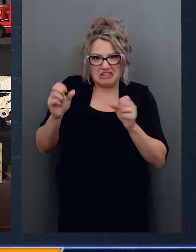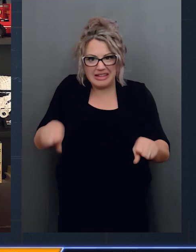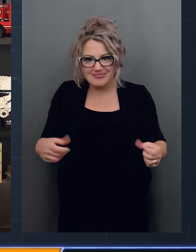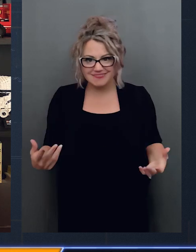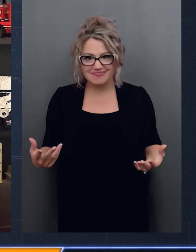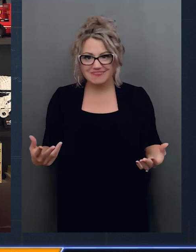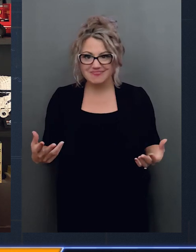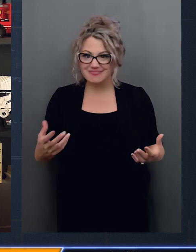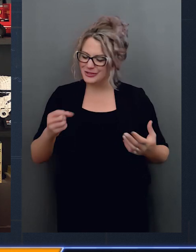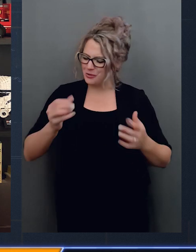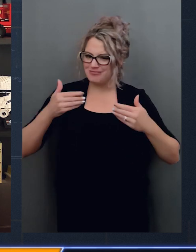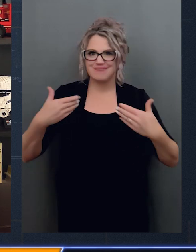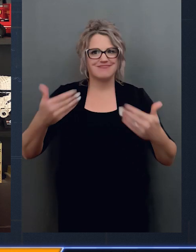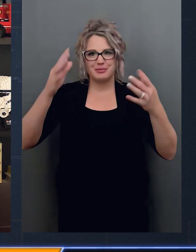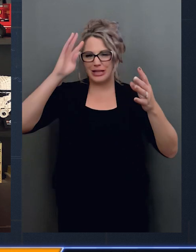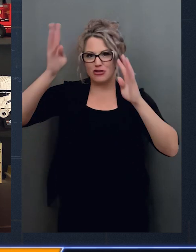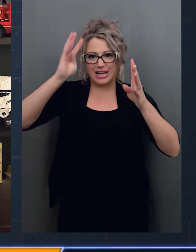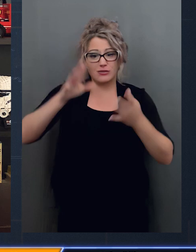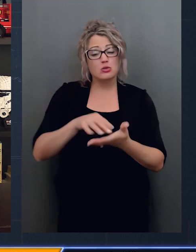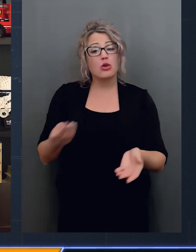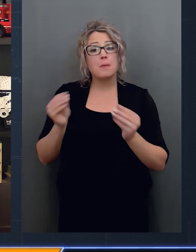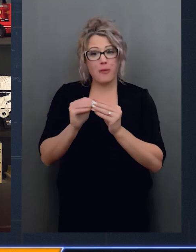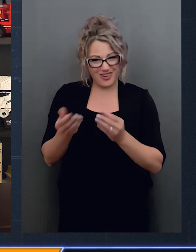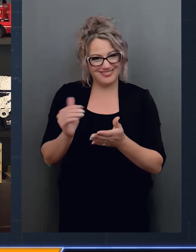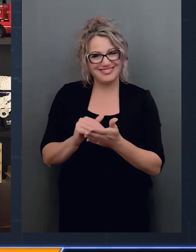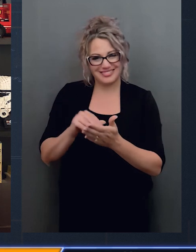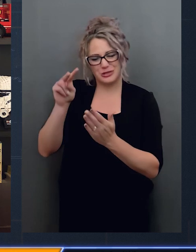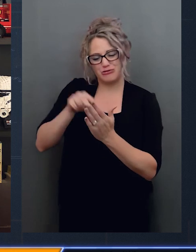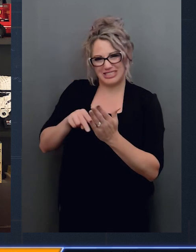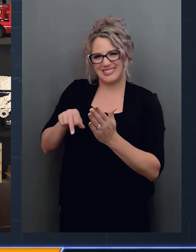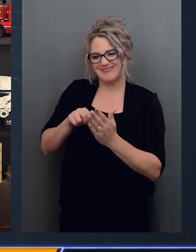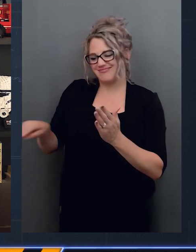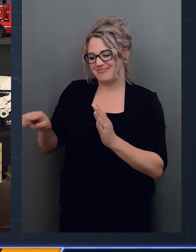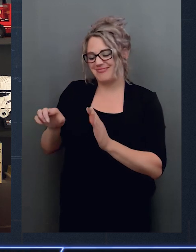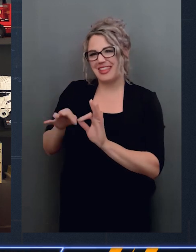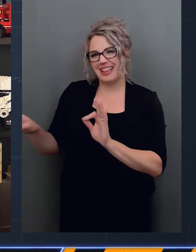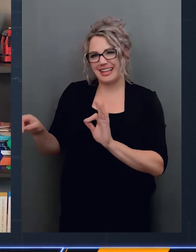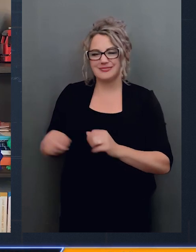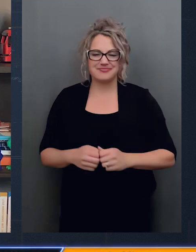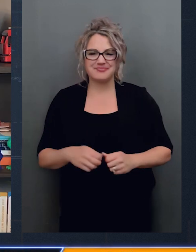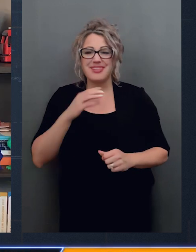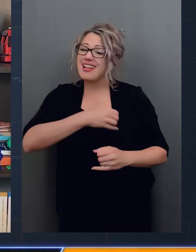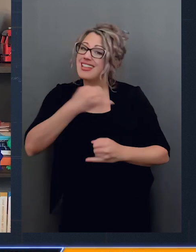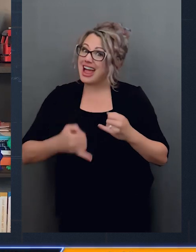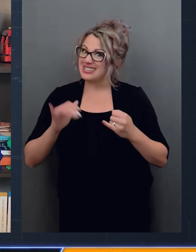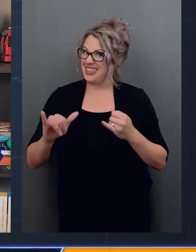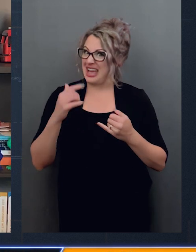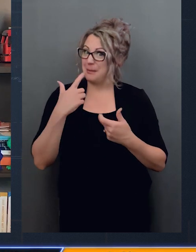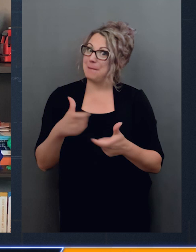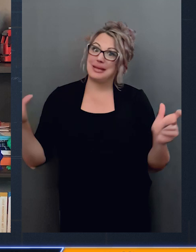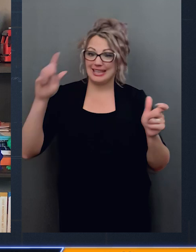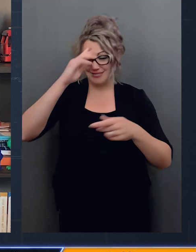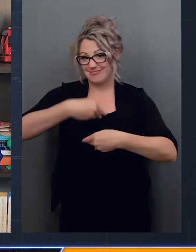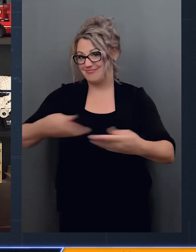that. It's there and it awaits your creativity. So to learn more about this, you can read the What's New as always. And finally, let's wrap up with